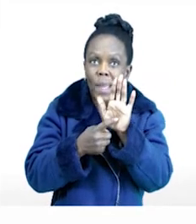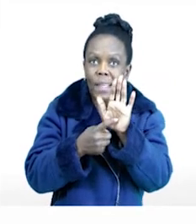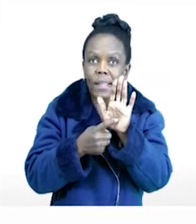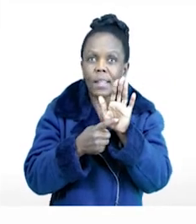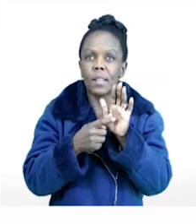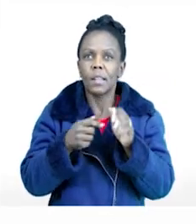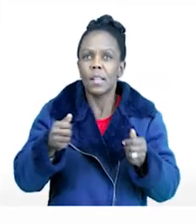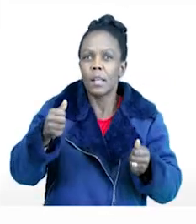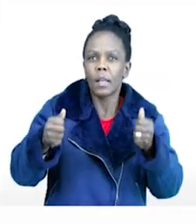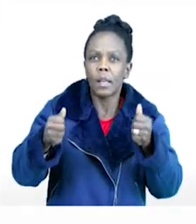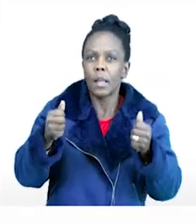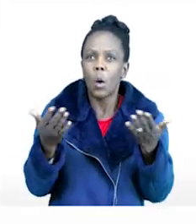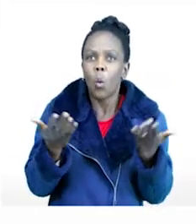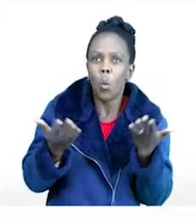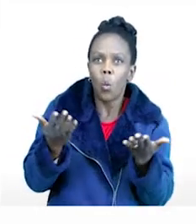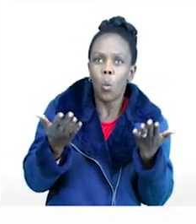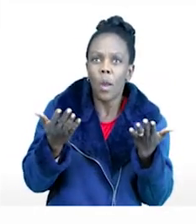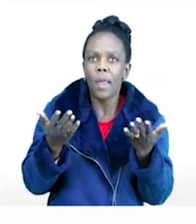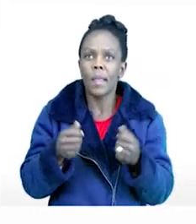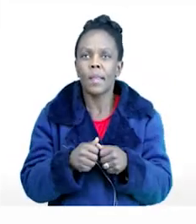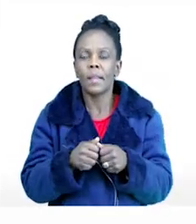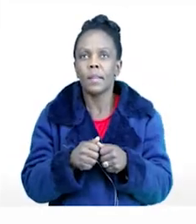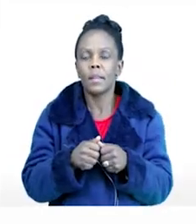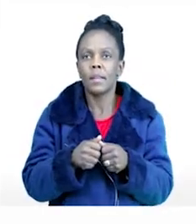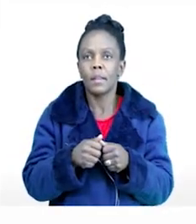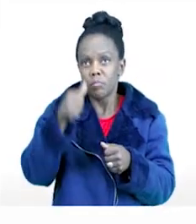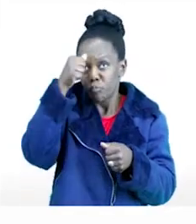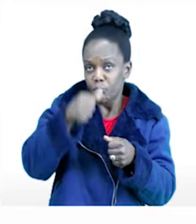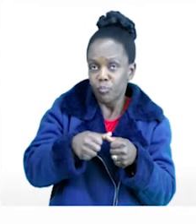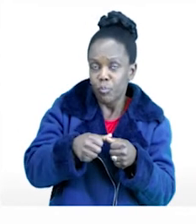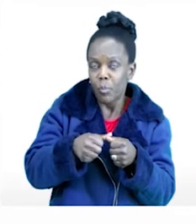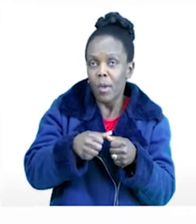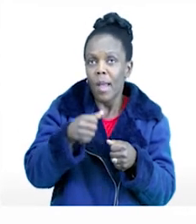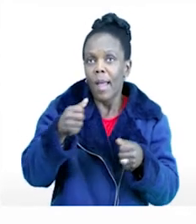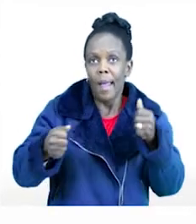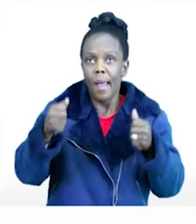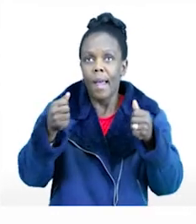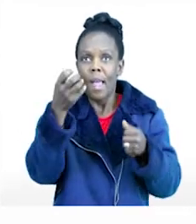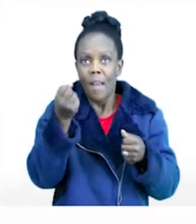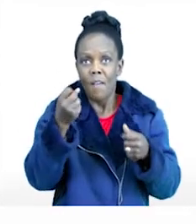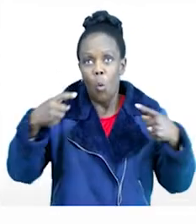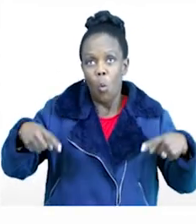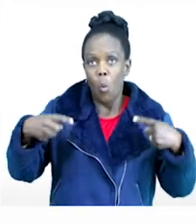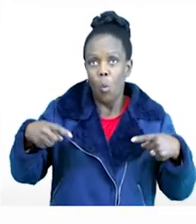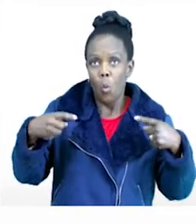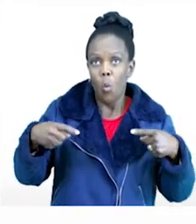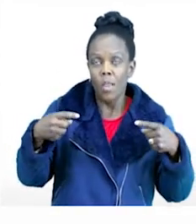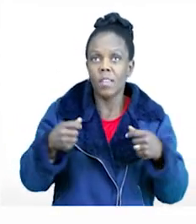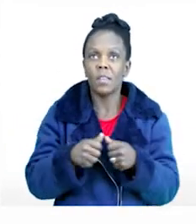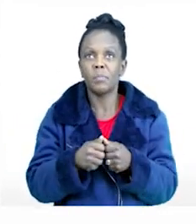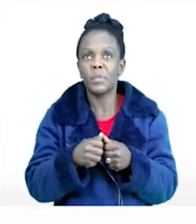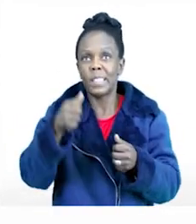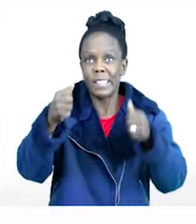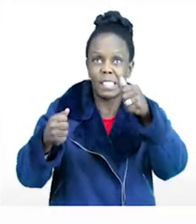Let's look for the car. Remember, a car has wheels, it has a steering wheel, and it's got lights in front. Can you